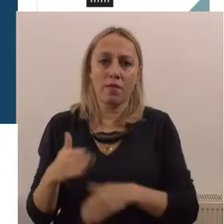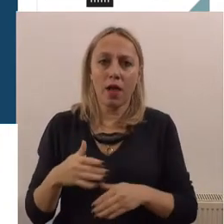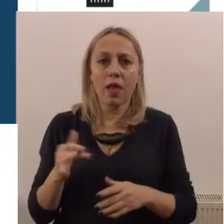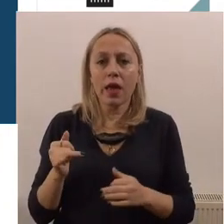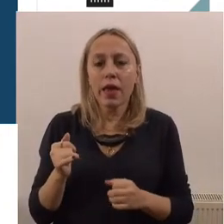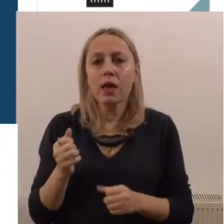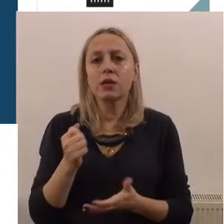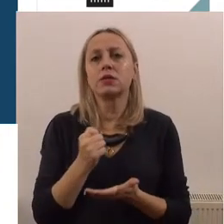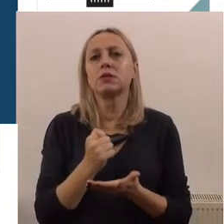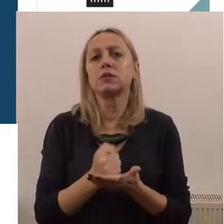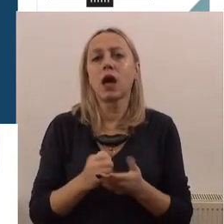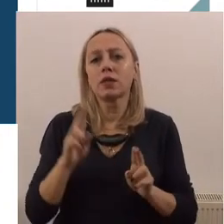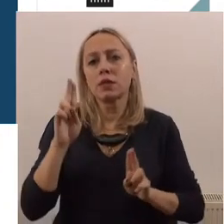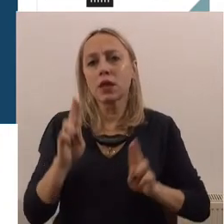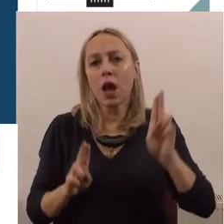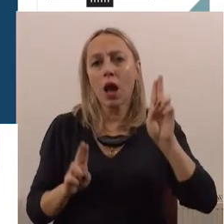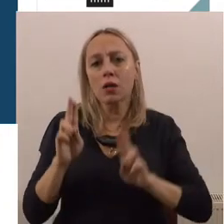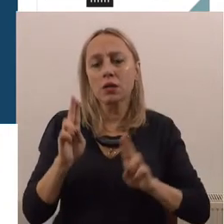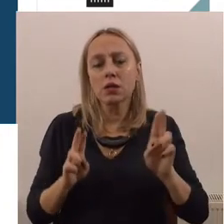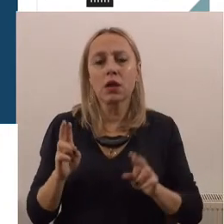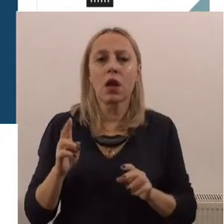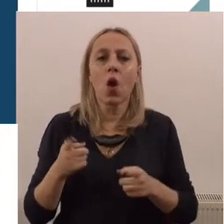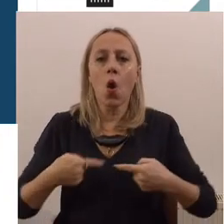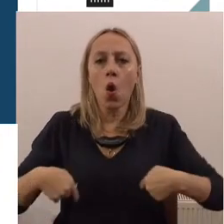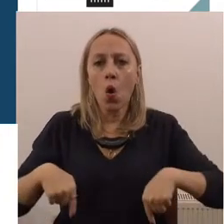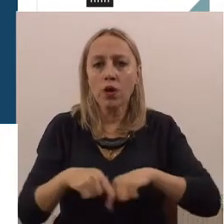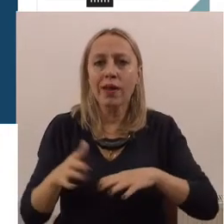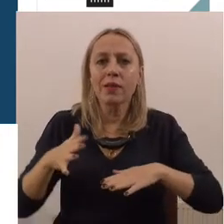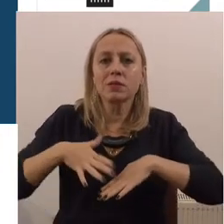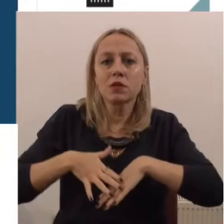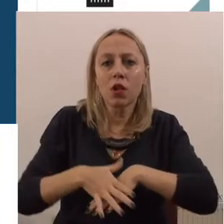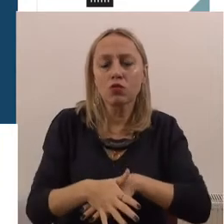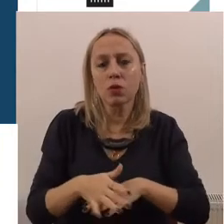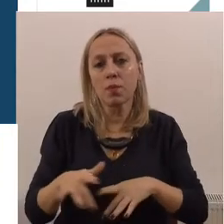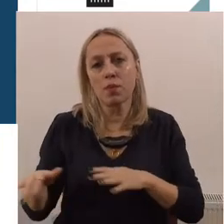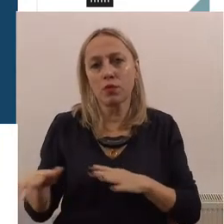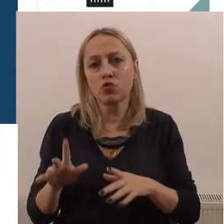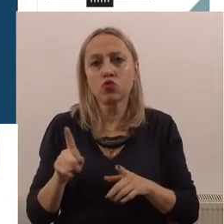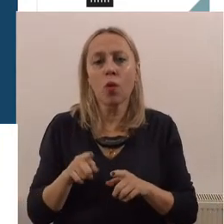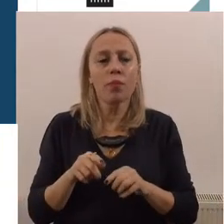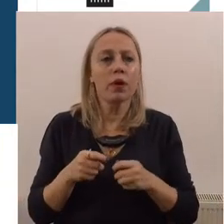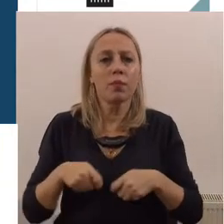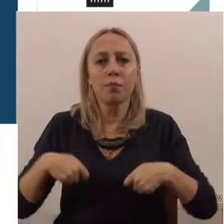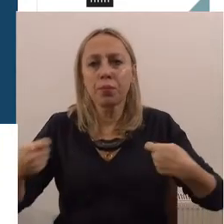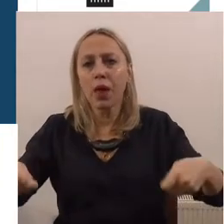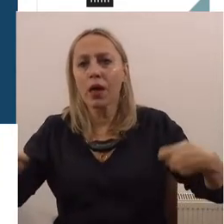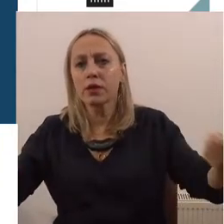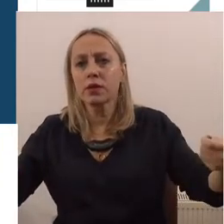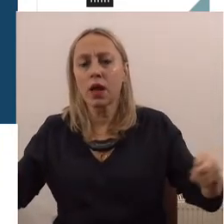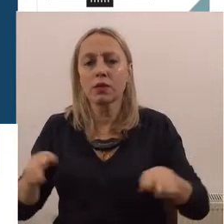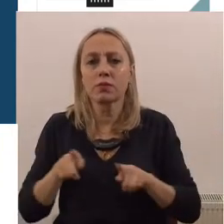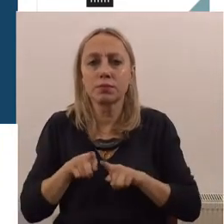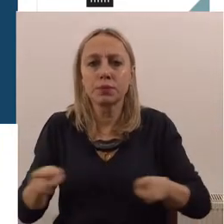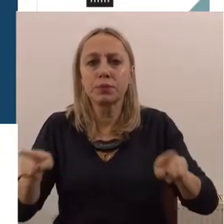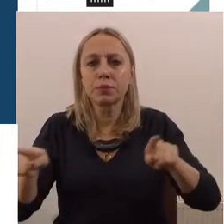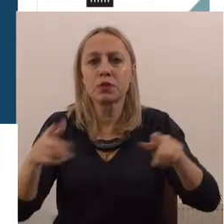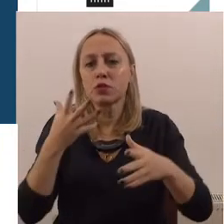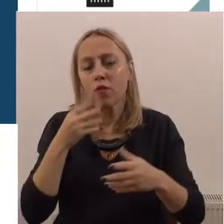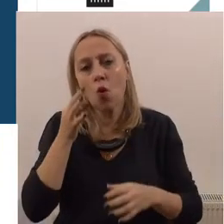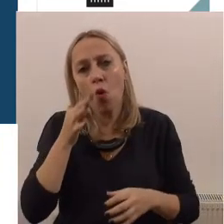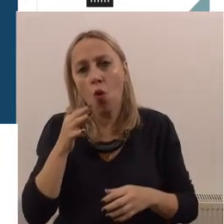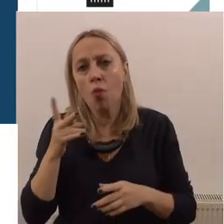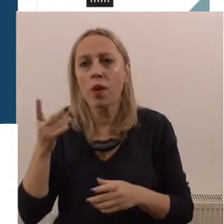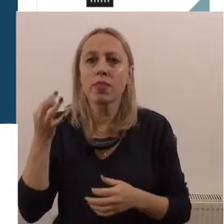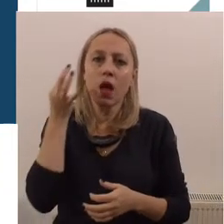workshop in order to improve understanding of disabilities and inclusivity, in order to spread